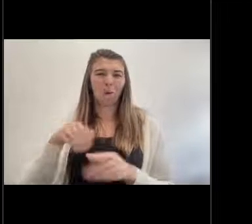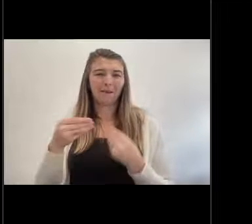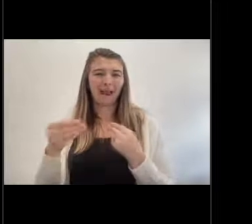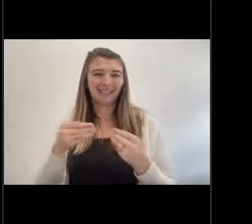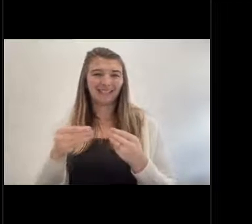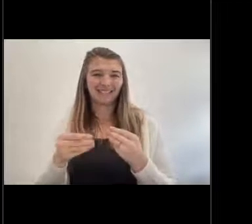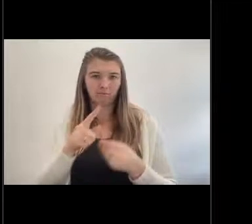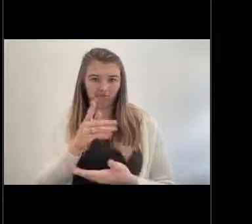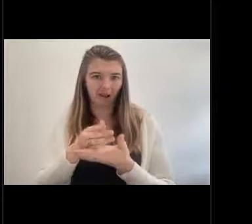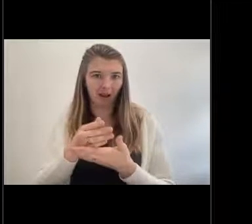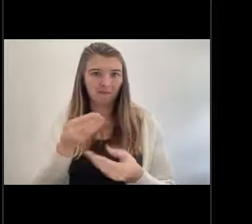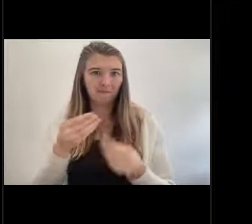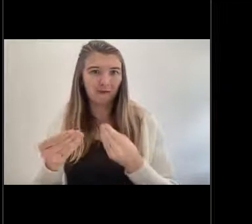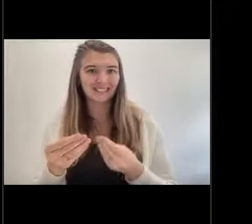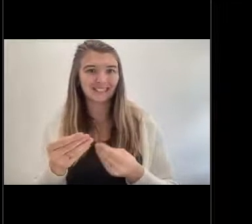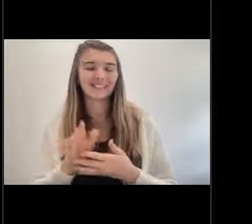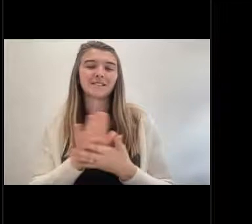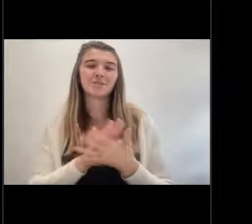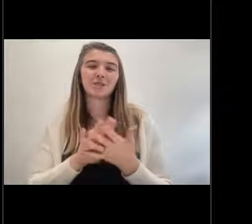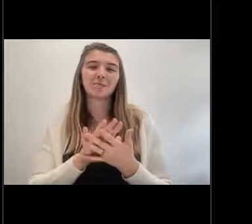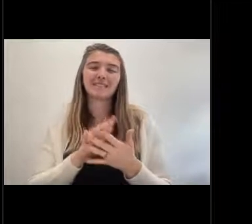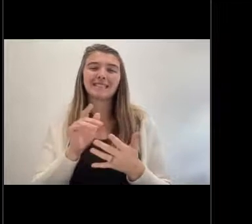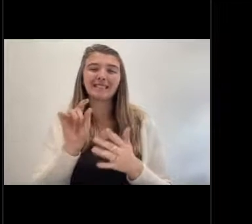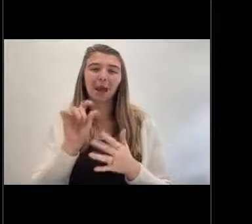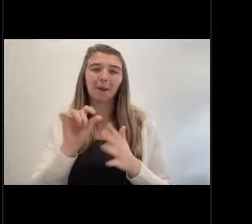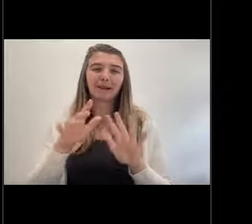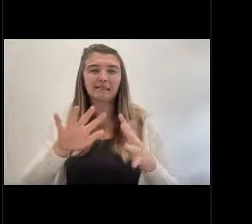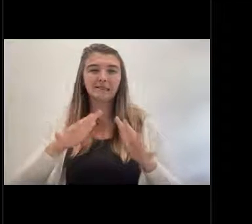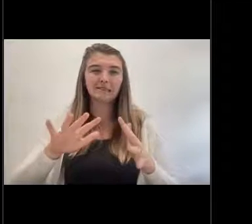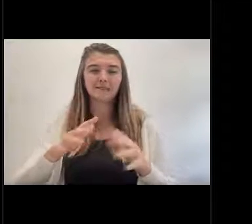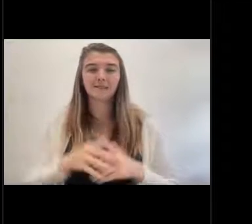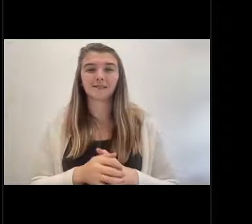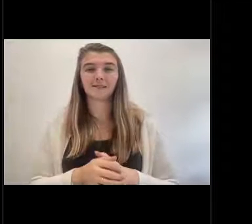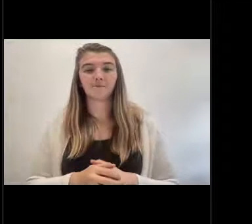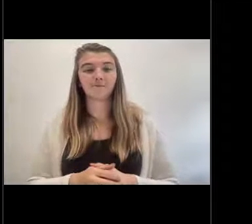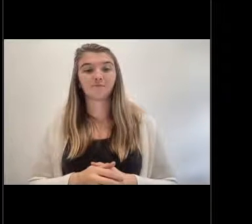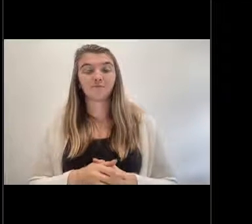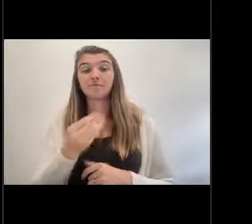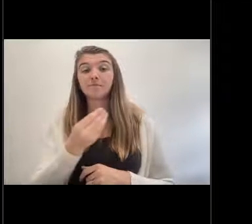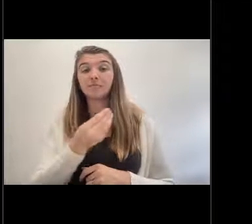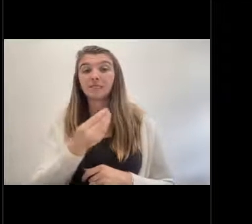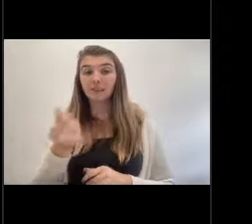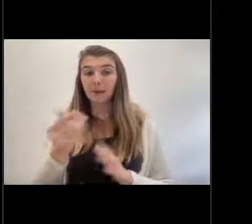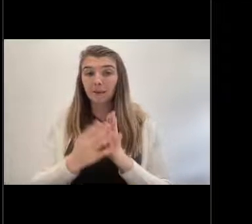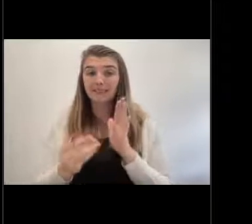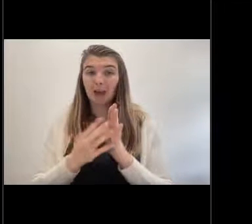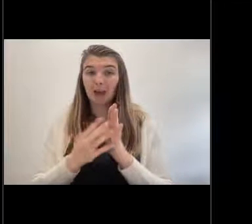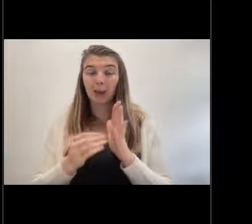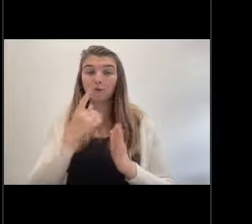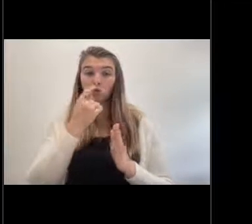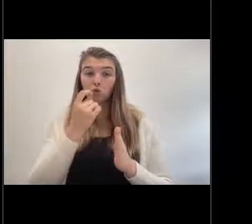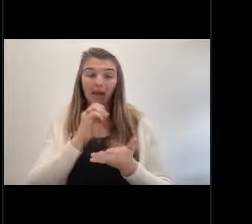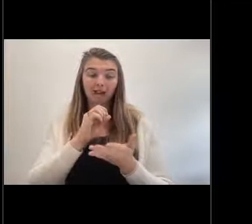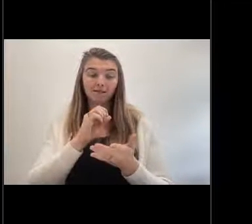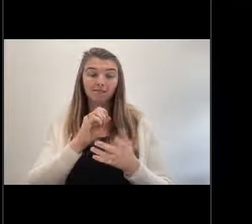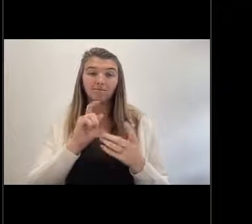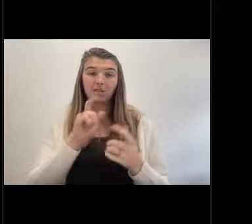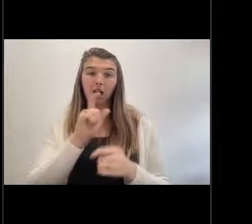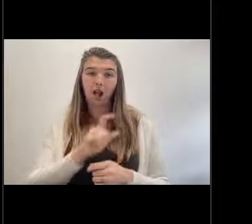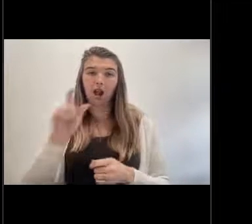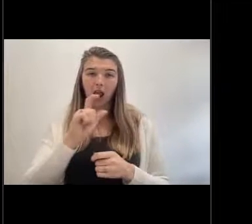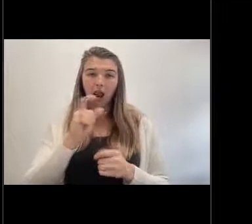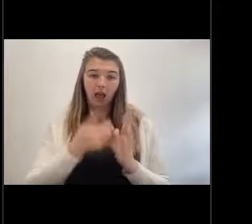are some approaches, for example, staining the samples with Nile red, and that will allow you to